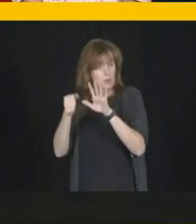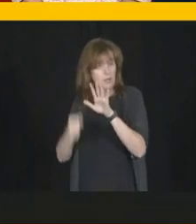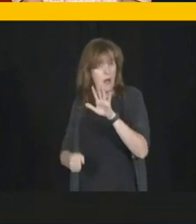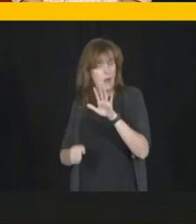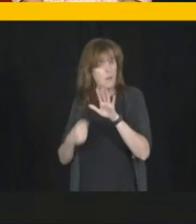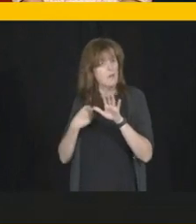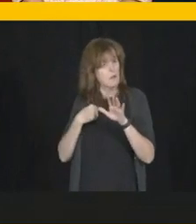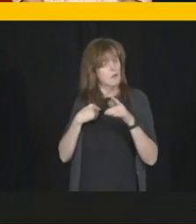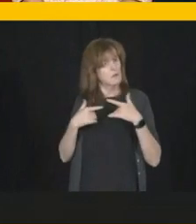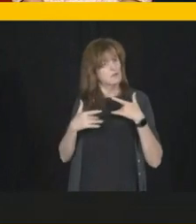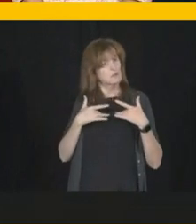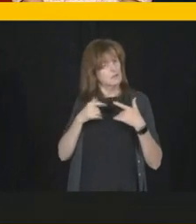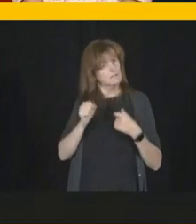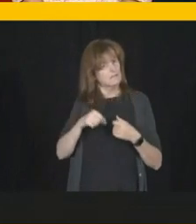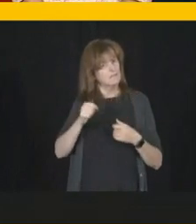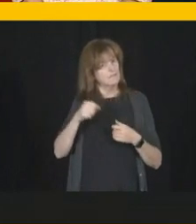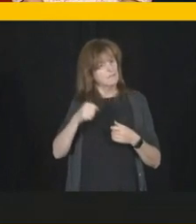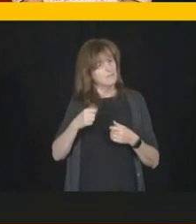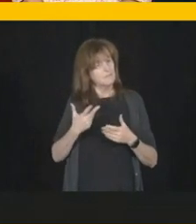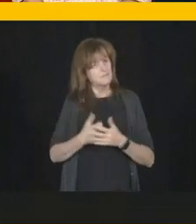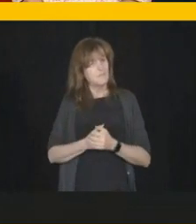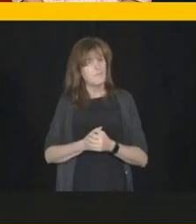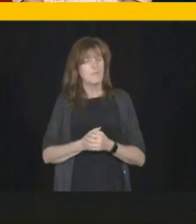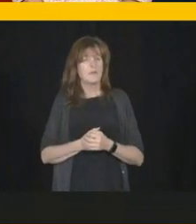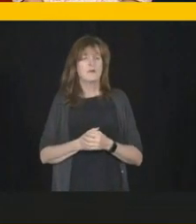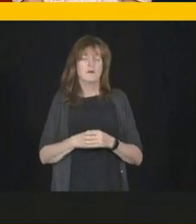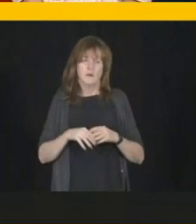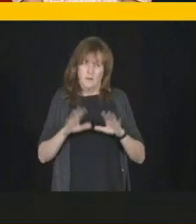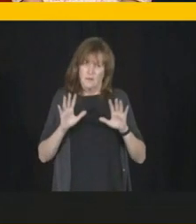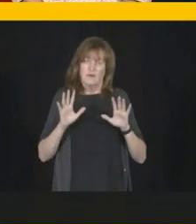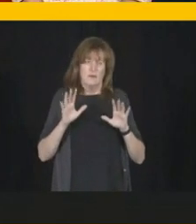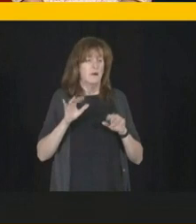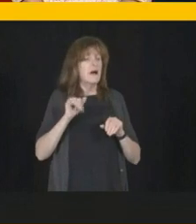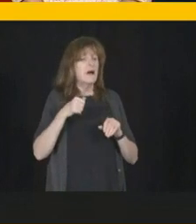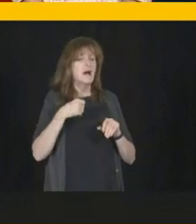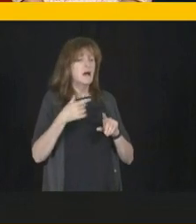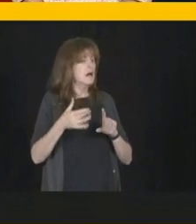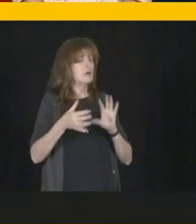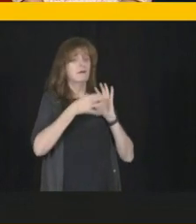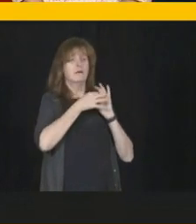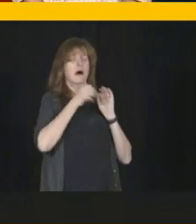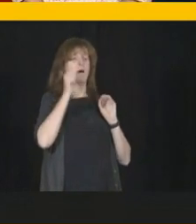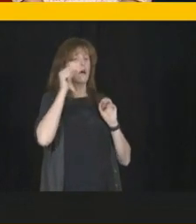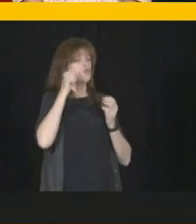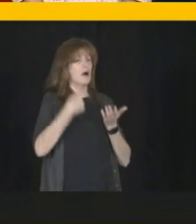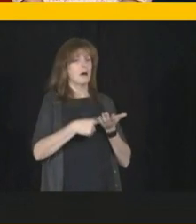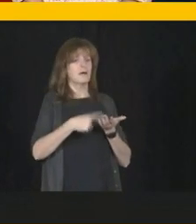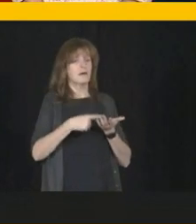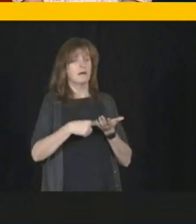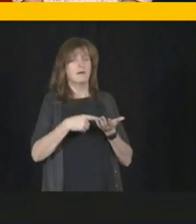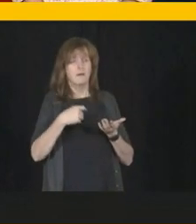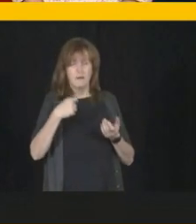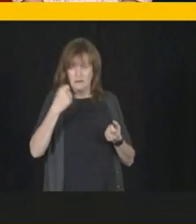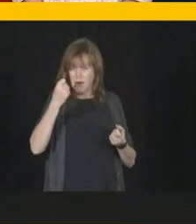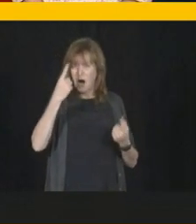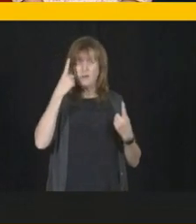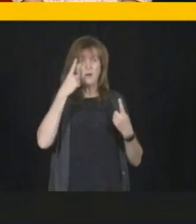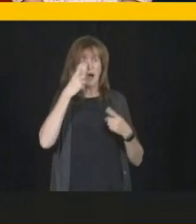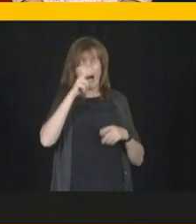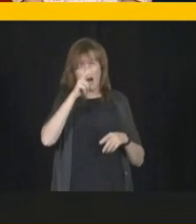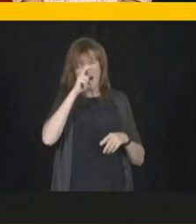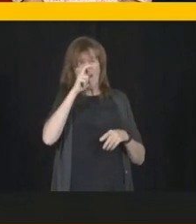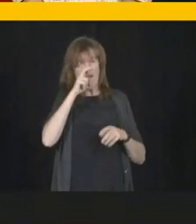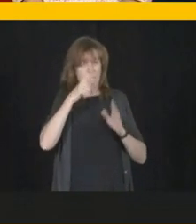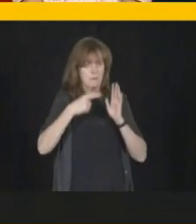sell Ontario. And if they go in there and there's endless regulations and red tape and they can't get through it